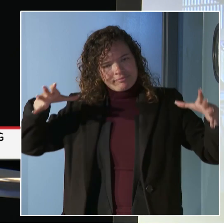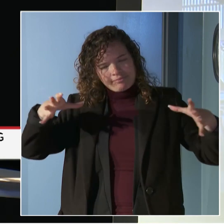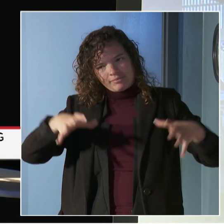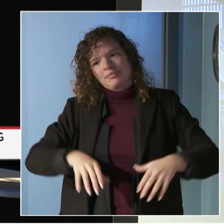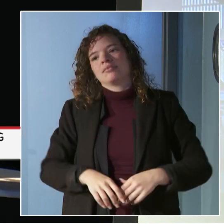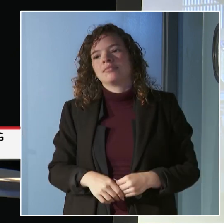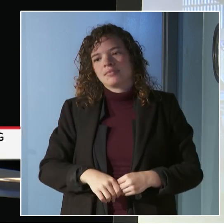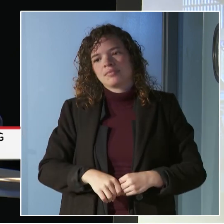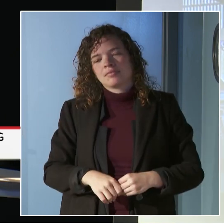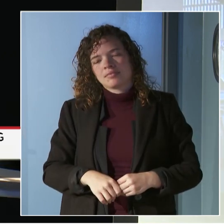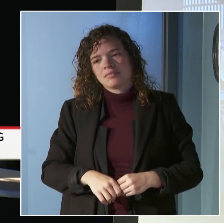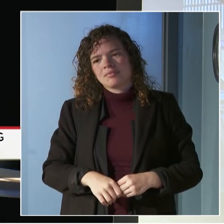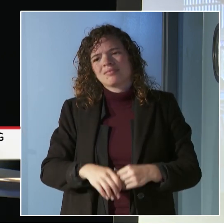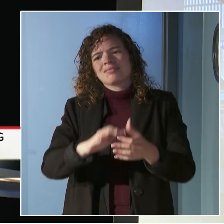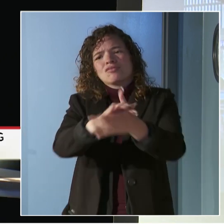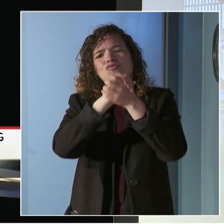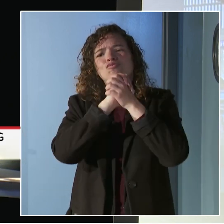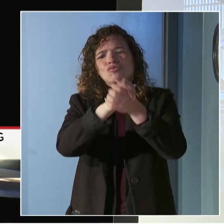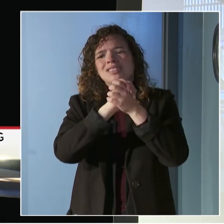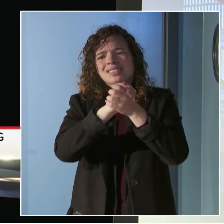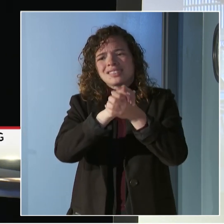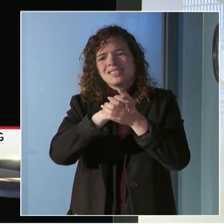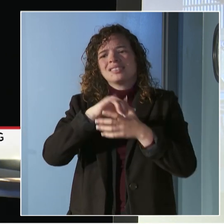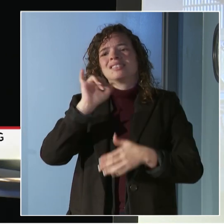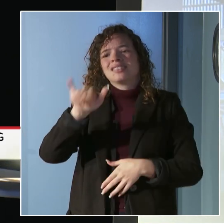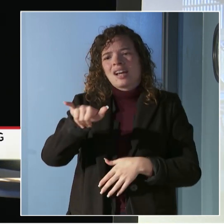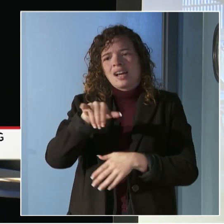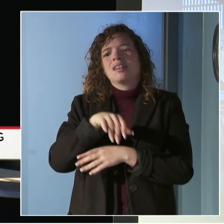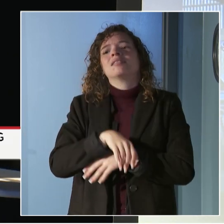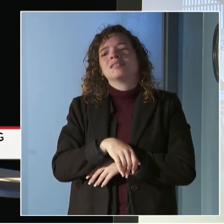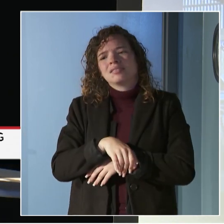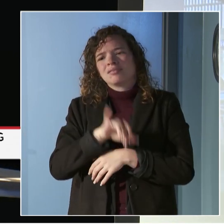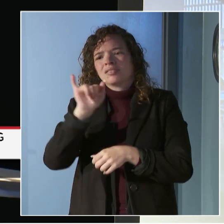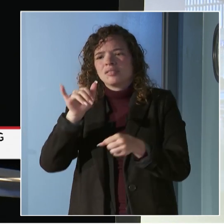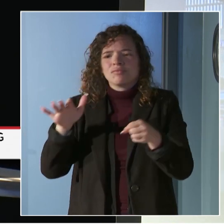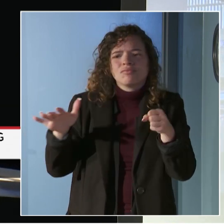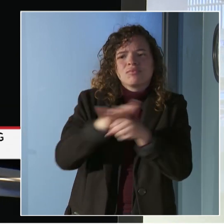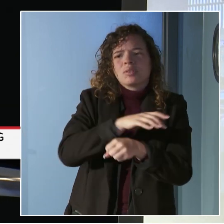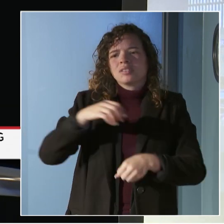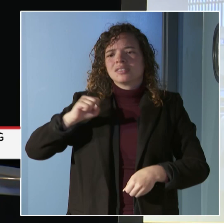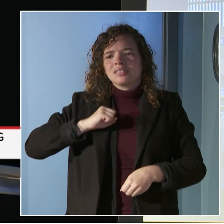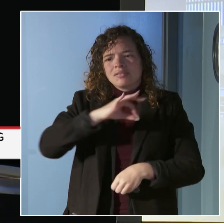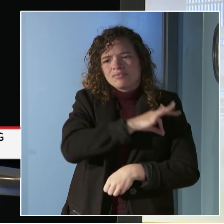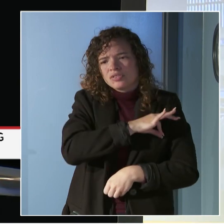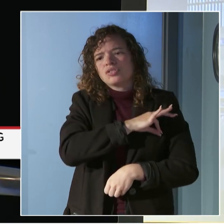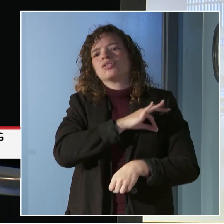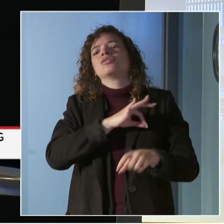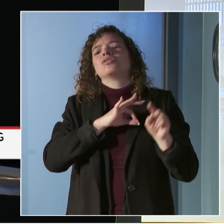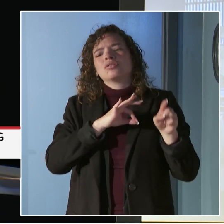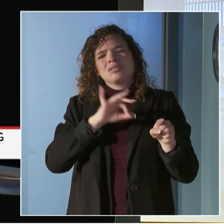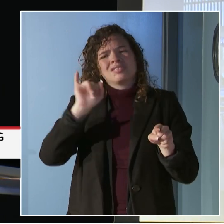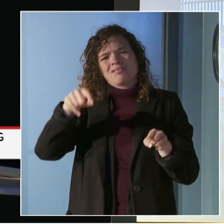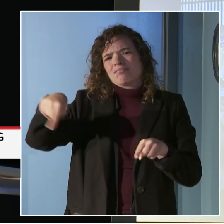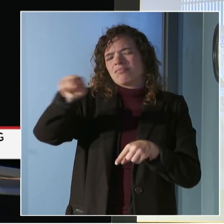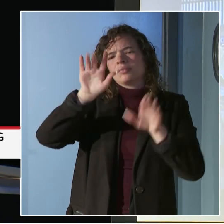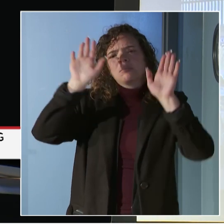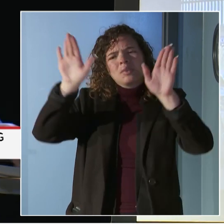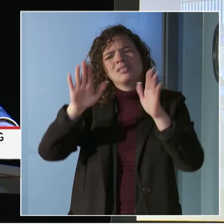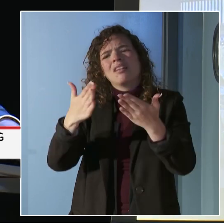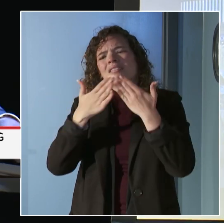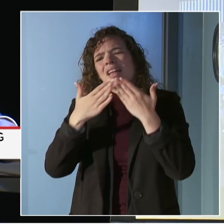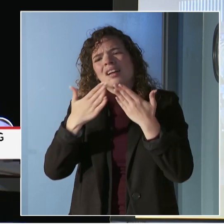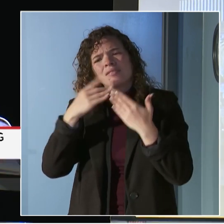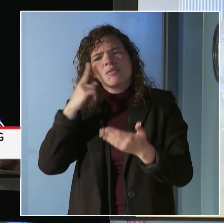My congratulations to Maureen and the entire staff at Sitar, the new space, and my thanks to all of you that do so much for our city's youth. Thank